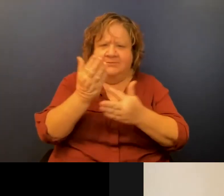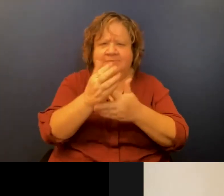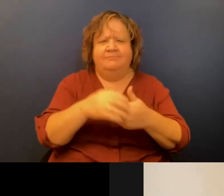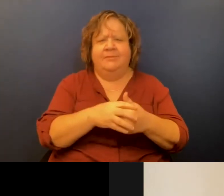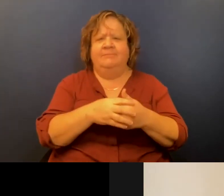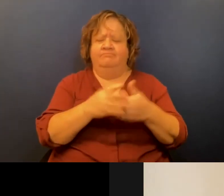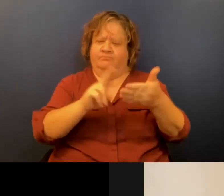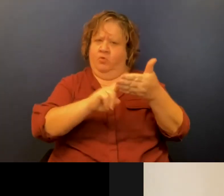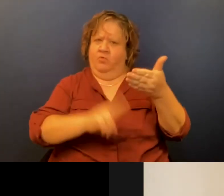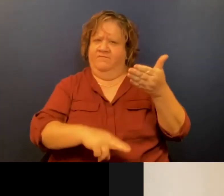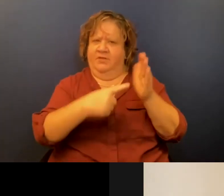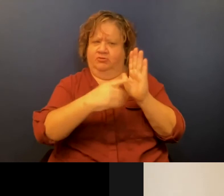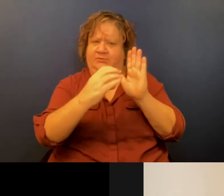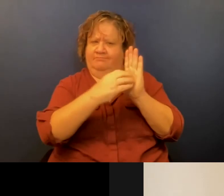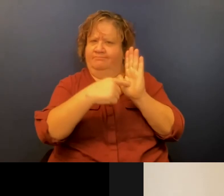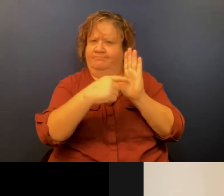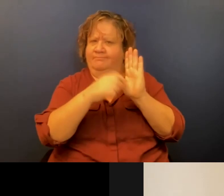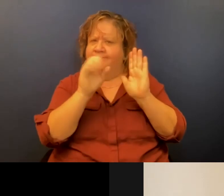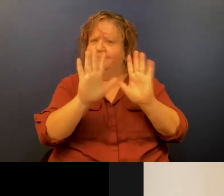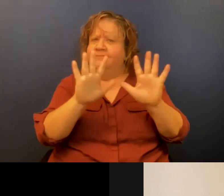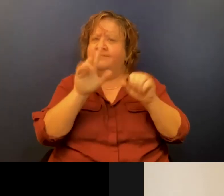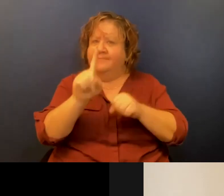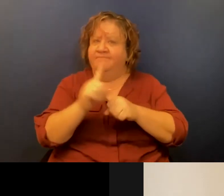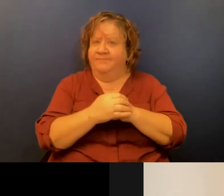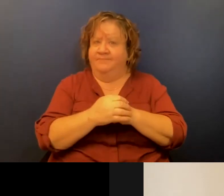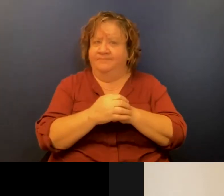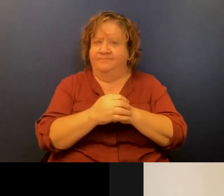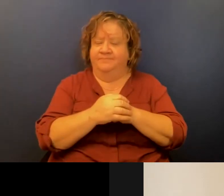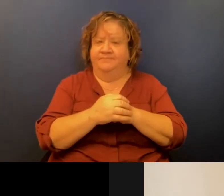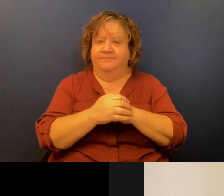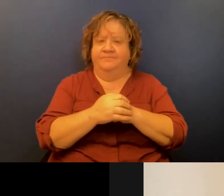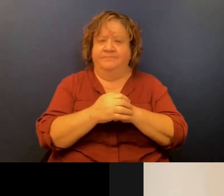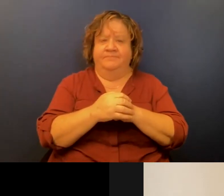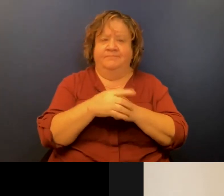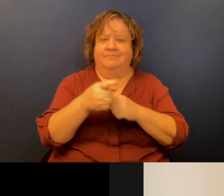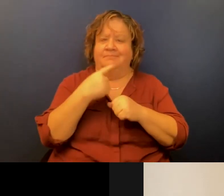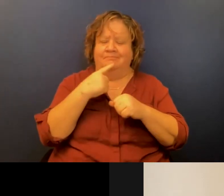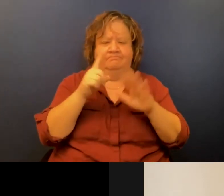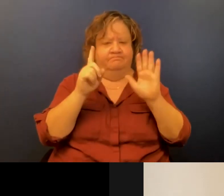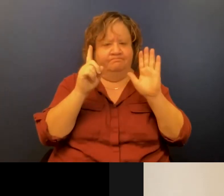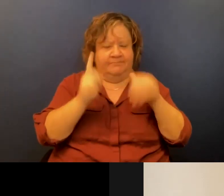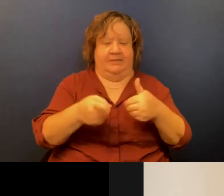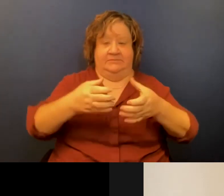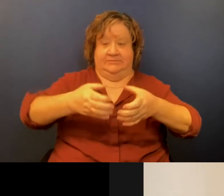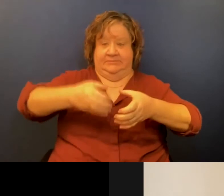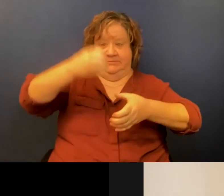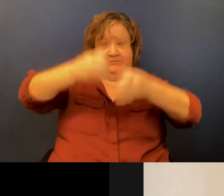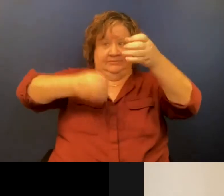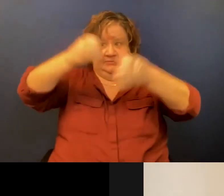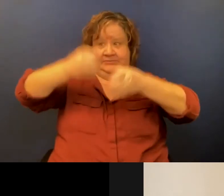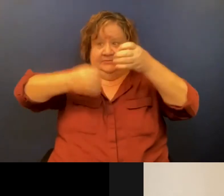cities for the healthy leisure. So now I'd like to ask you a further